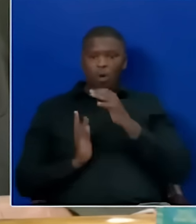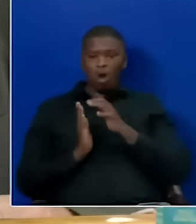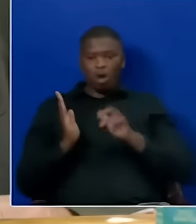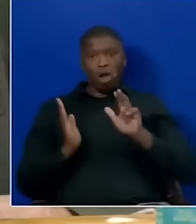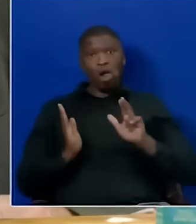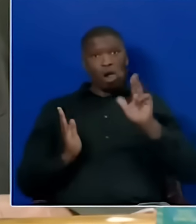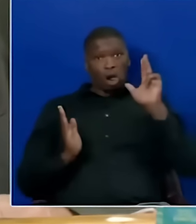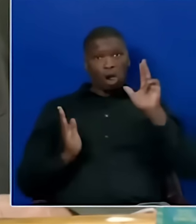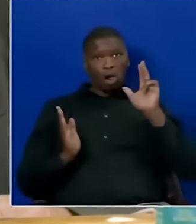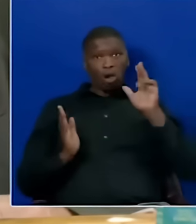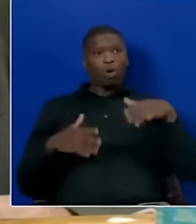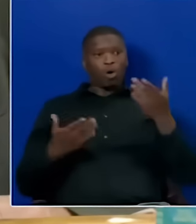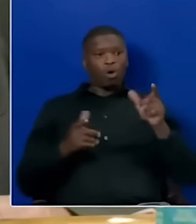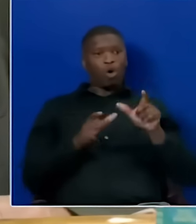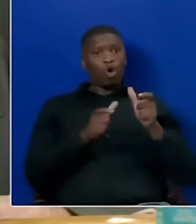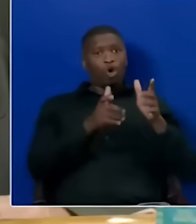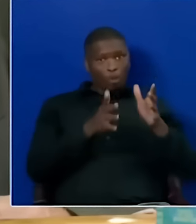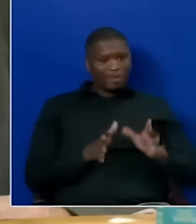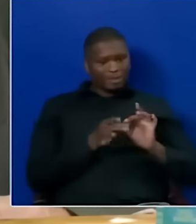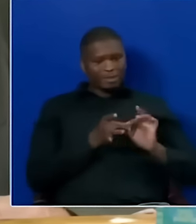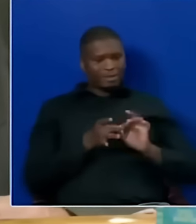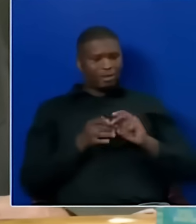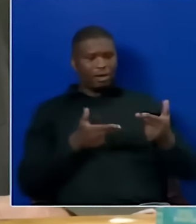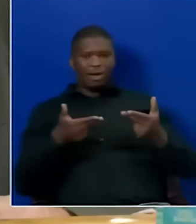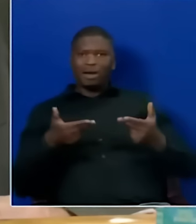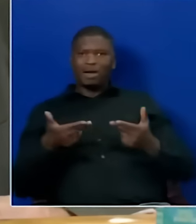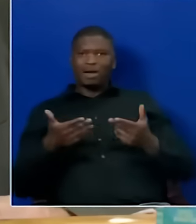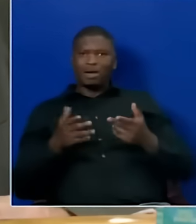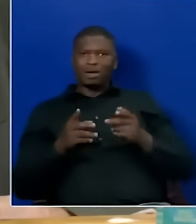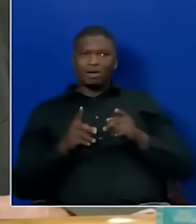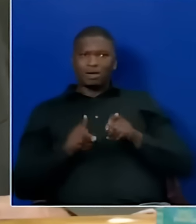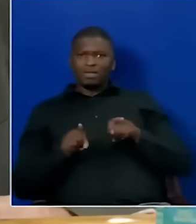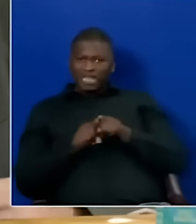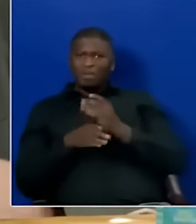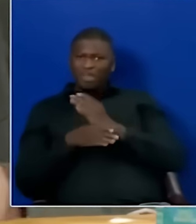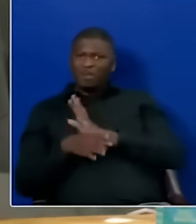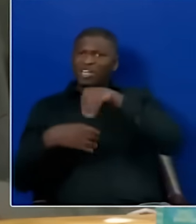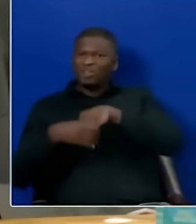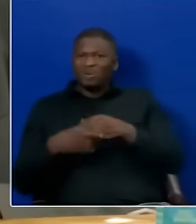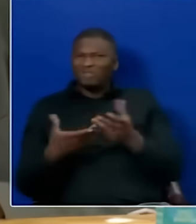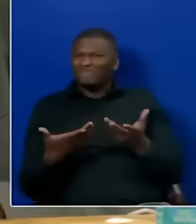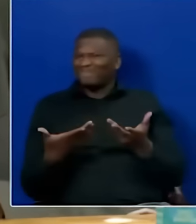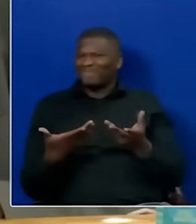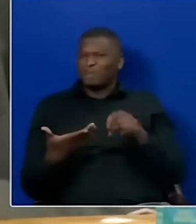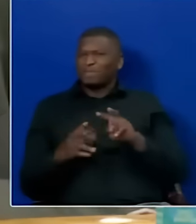to a ballistics report is not an officer who's had anything to do with that case previously.